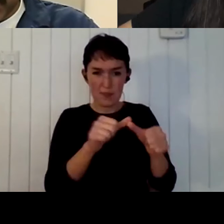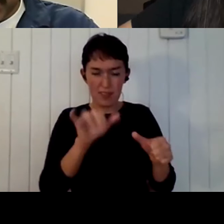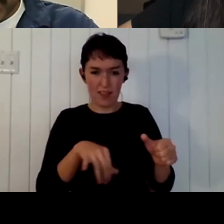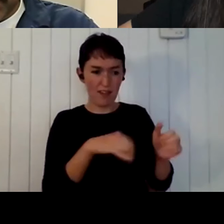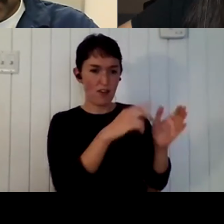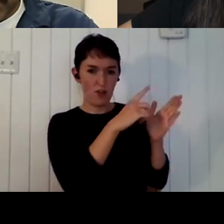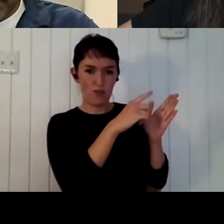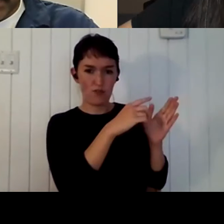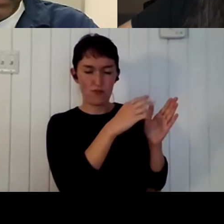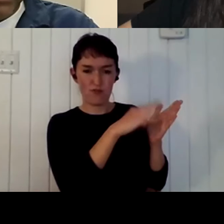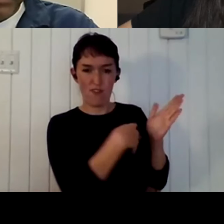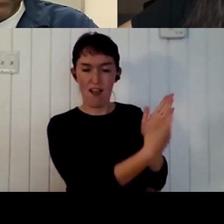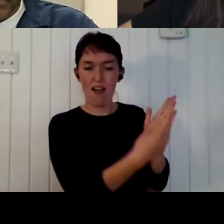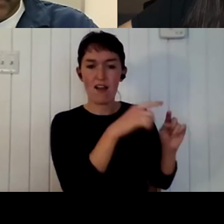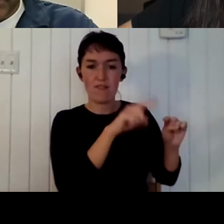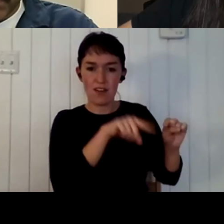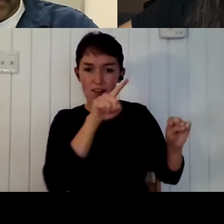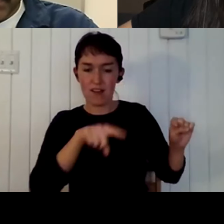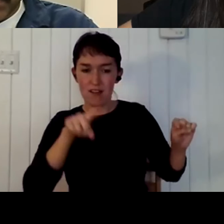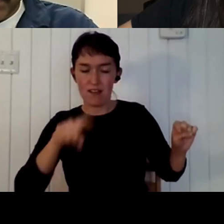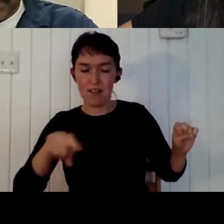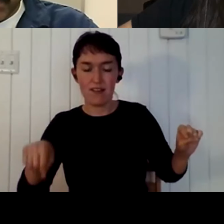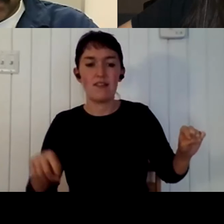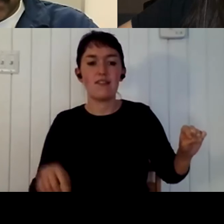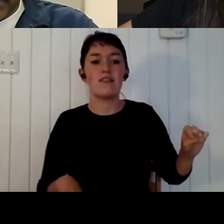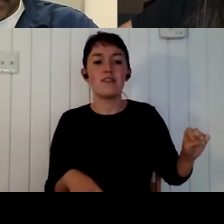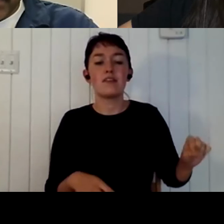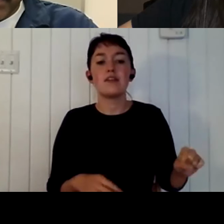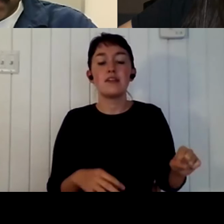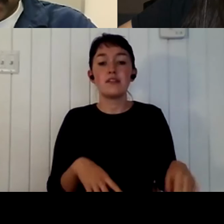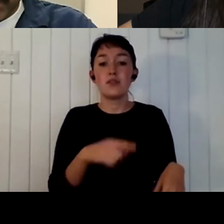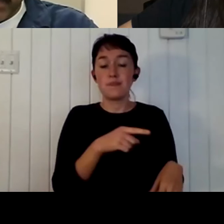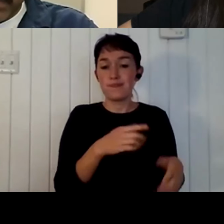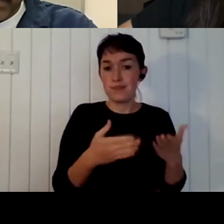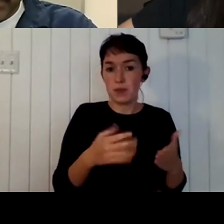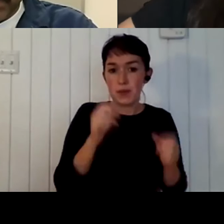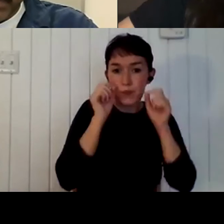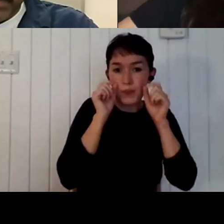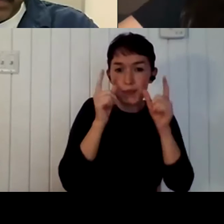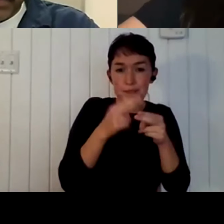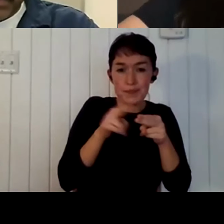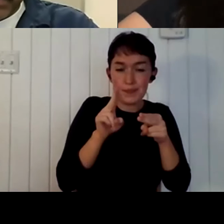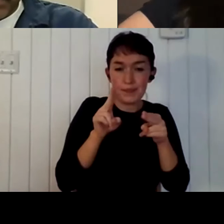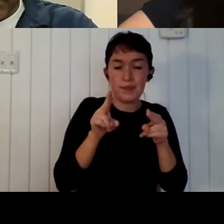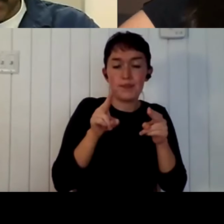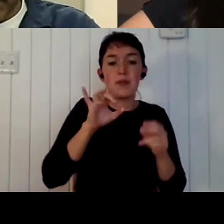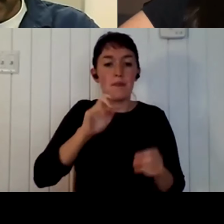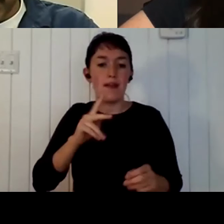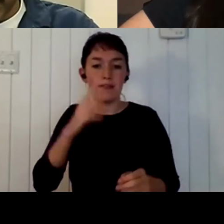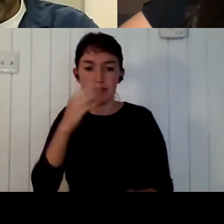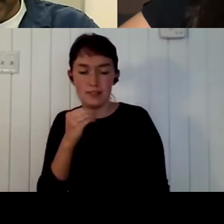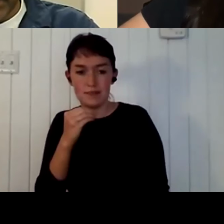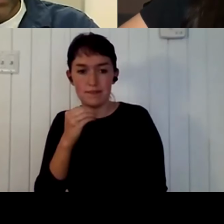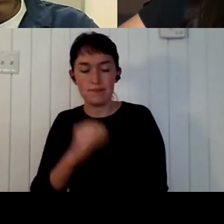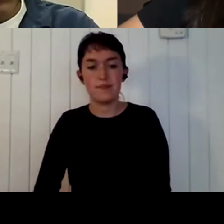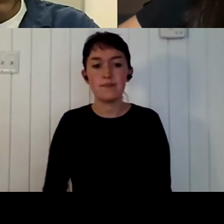wake period and then going right back into your stages of sleep. But what happens during that is, and we've probably all experienced